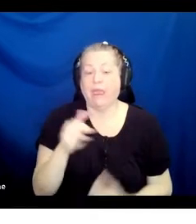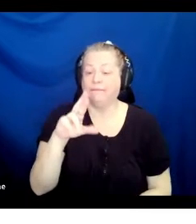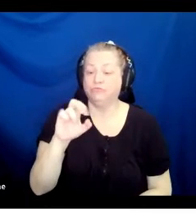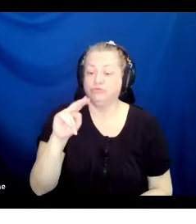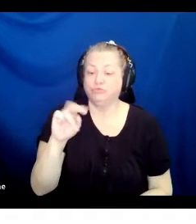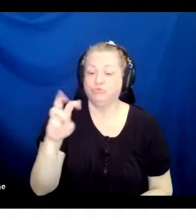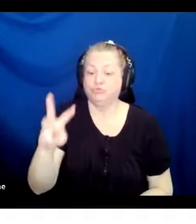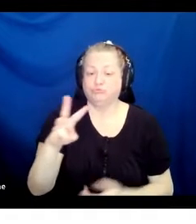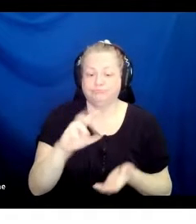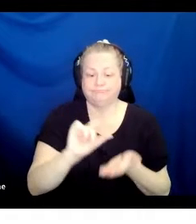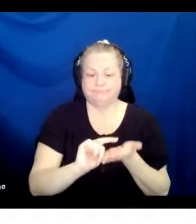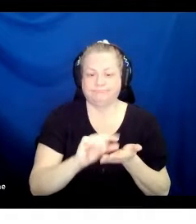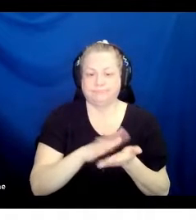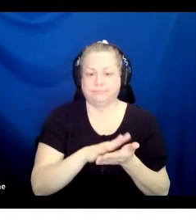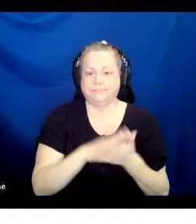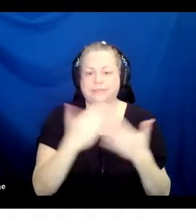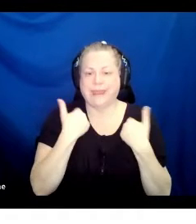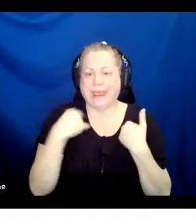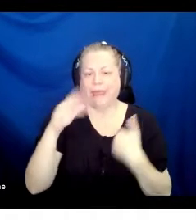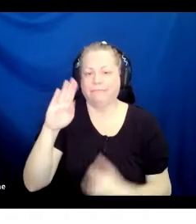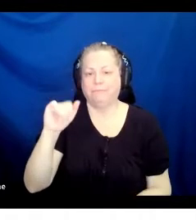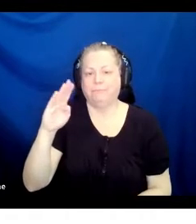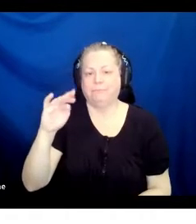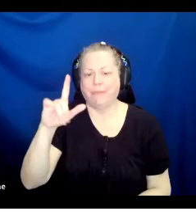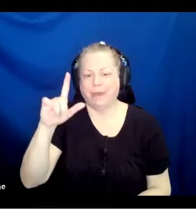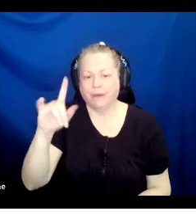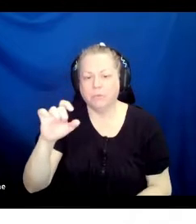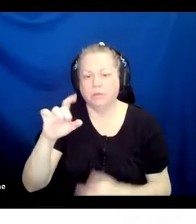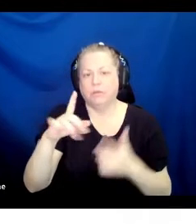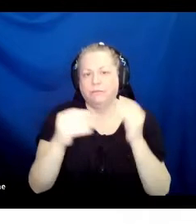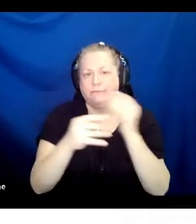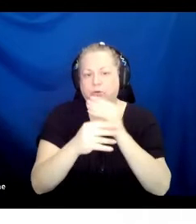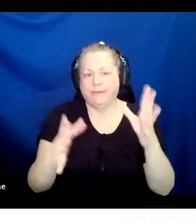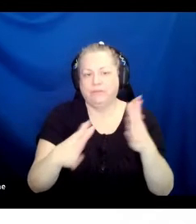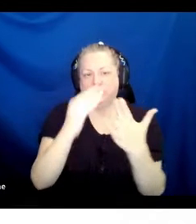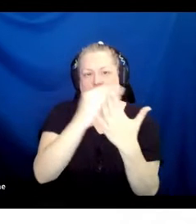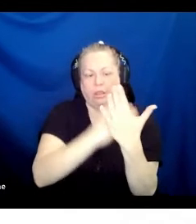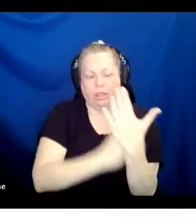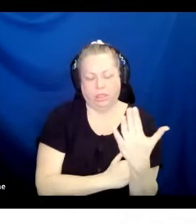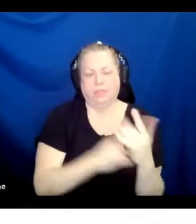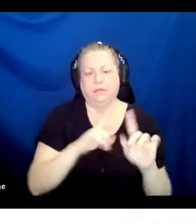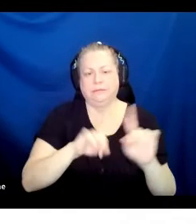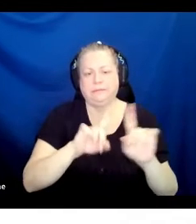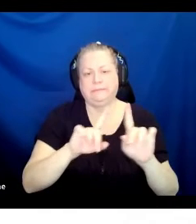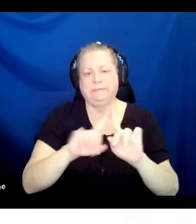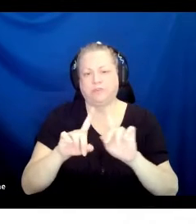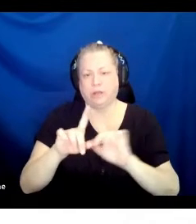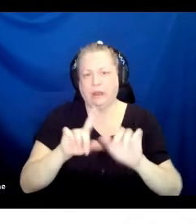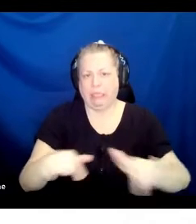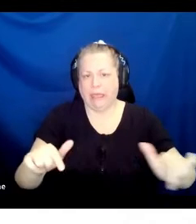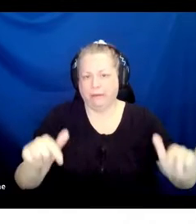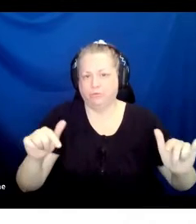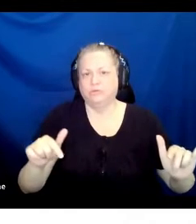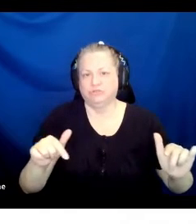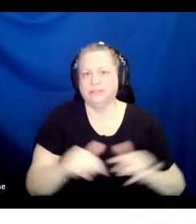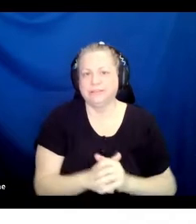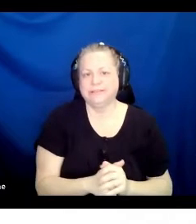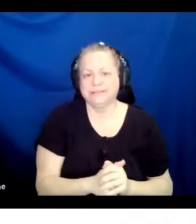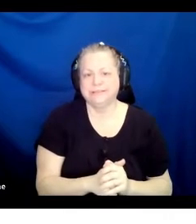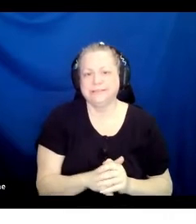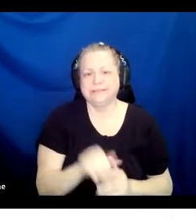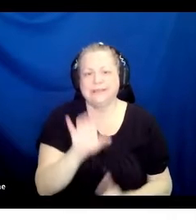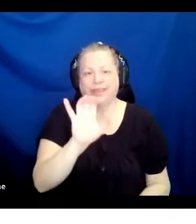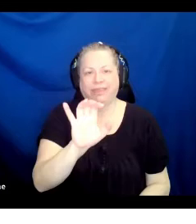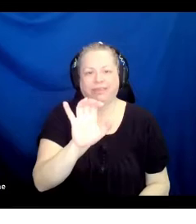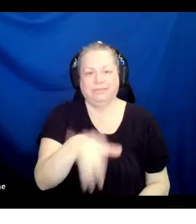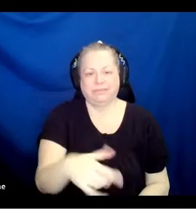packages also include Babel notices, which list a whole bunch of languages that